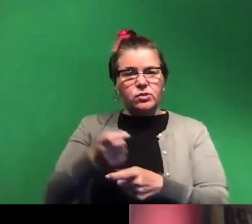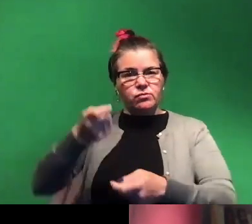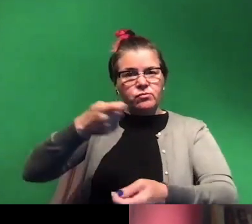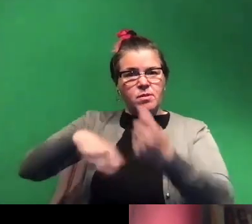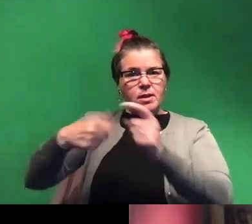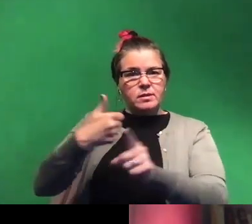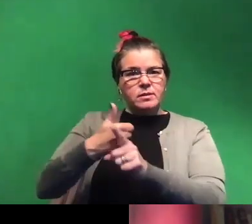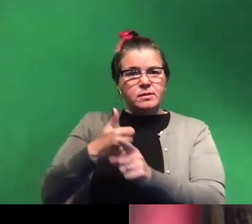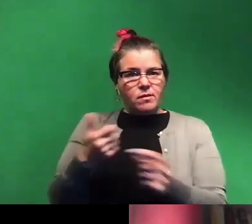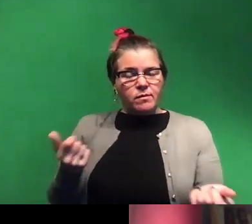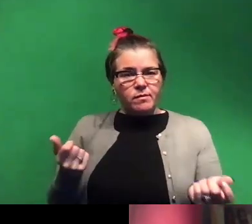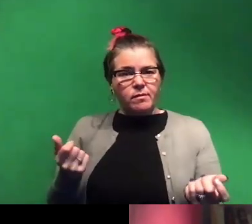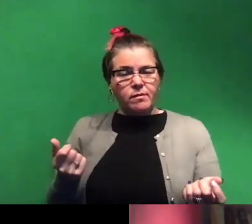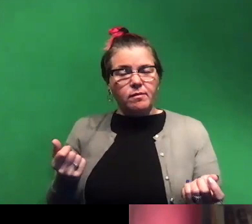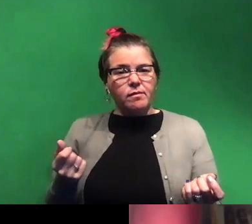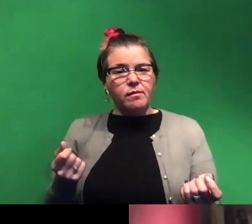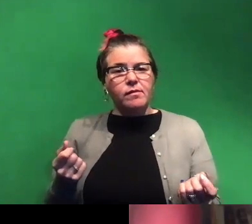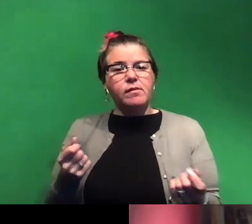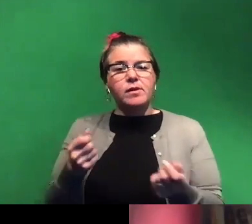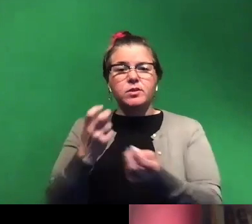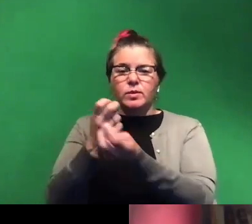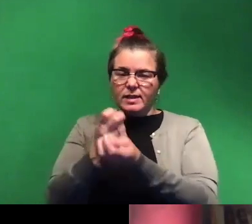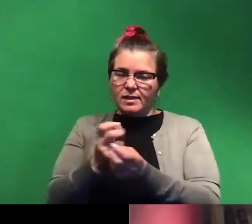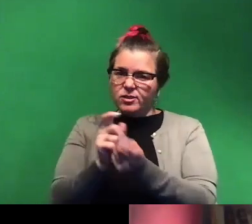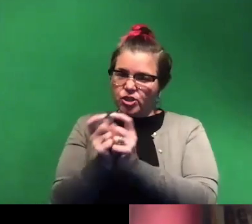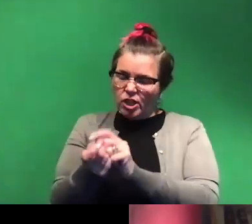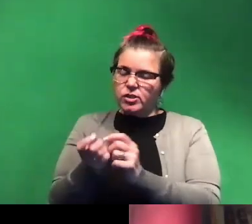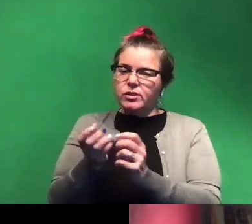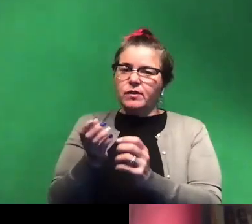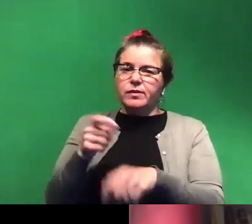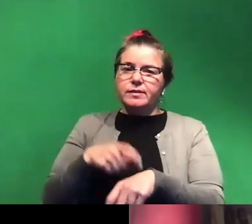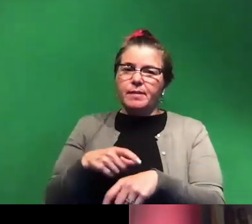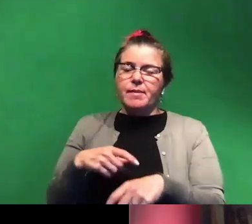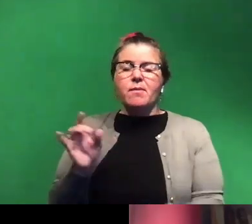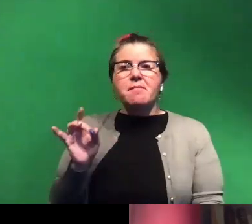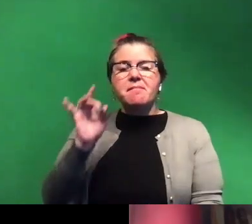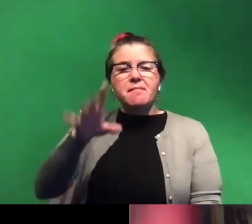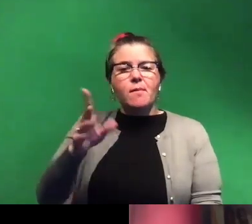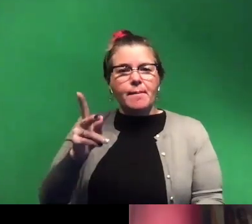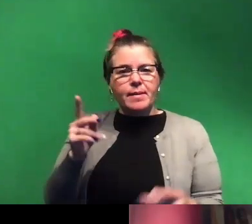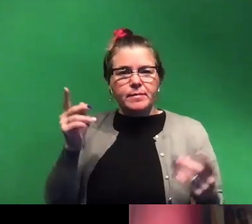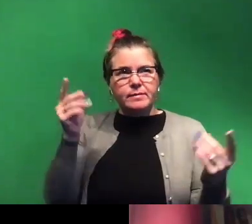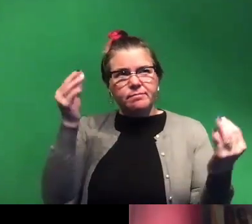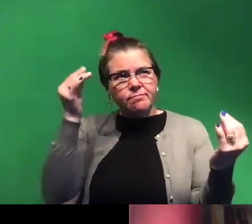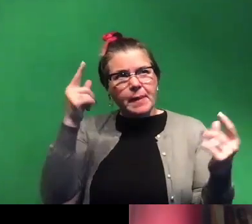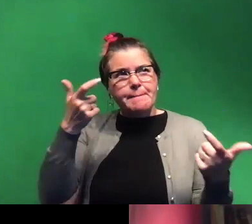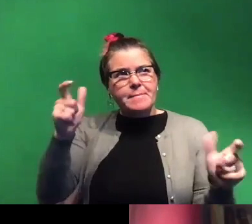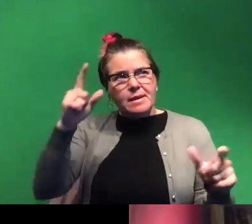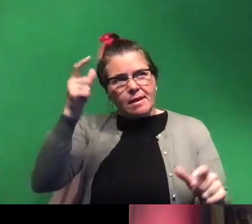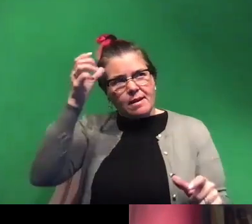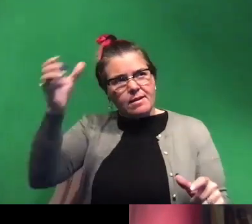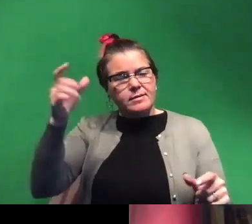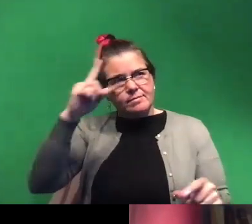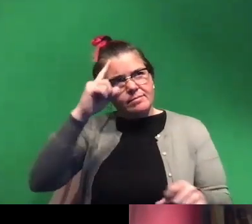itself. And that's why skeletons change over time. So that'd be the one view that I'd like people to take, that big sort of concept, is that,